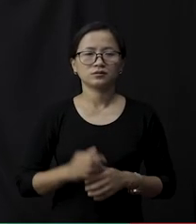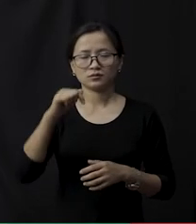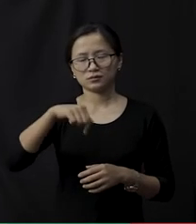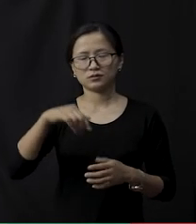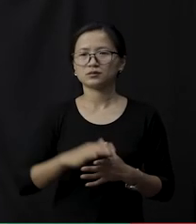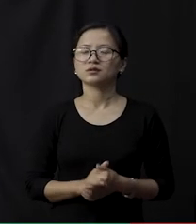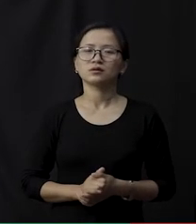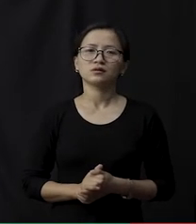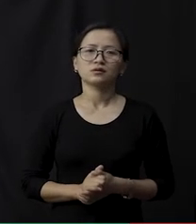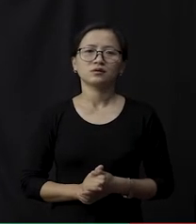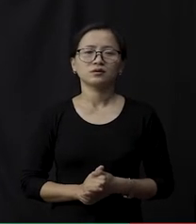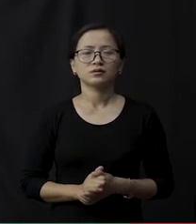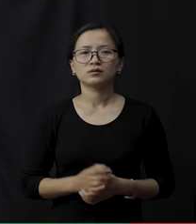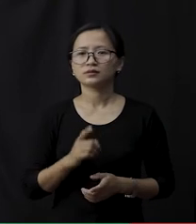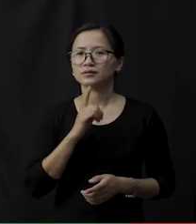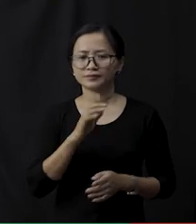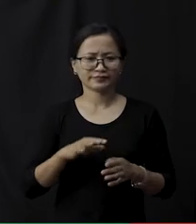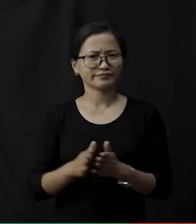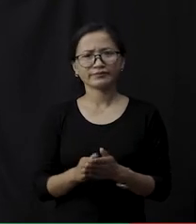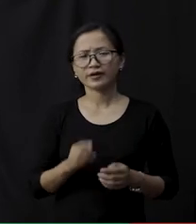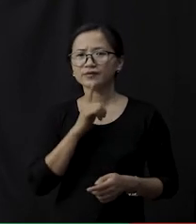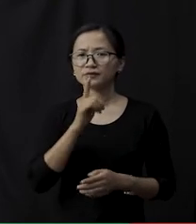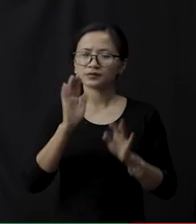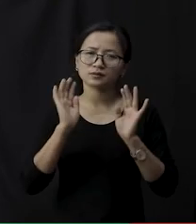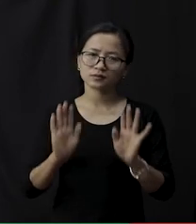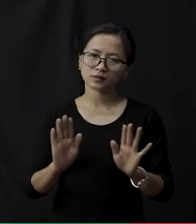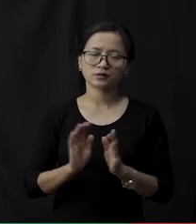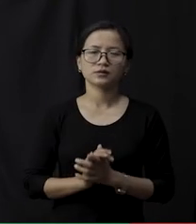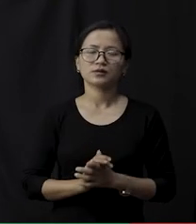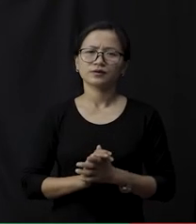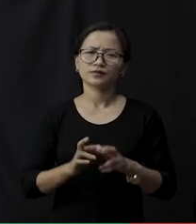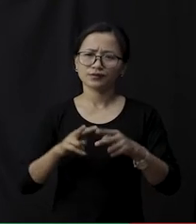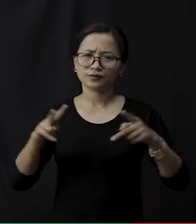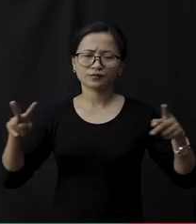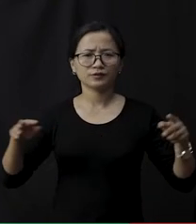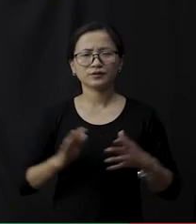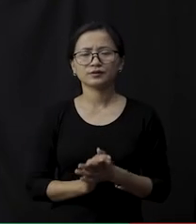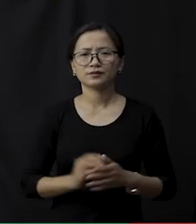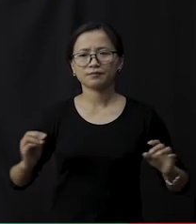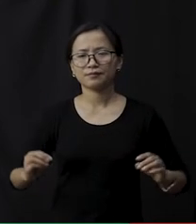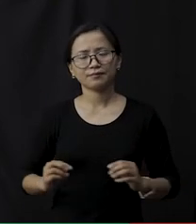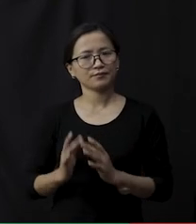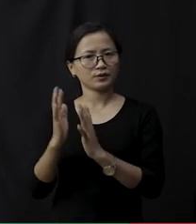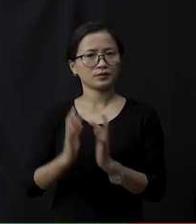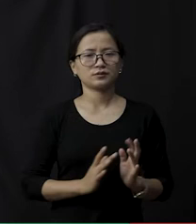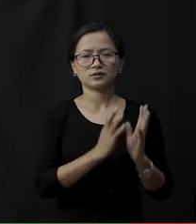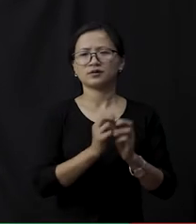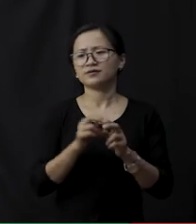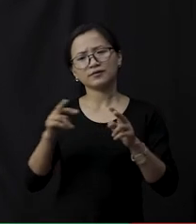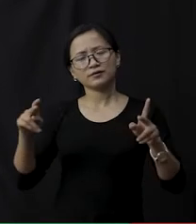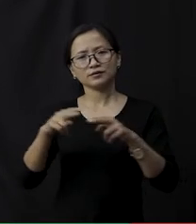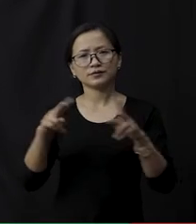Now, students, like I have said, we have different plants, right? We have plants of different